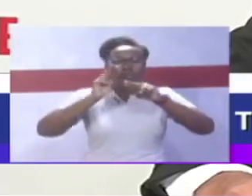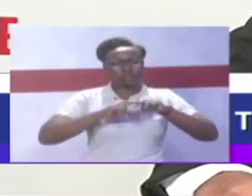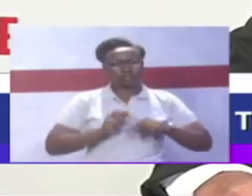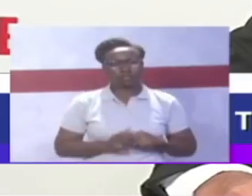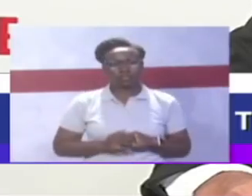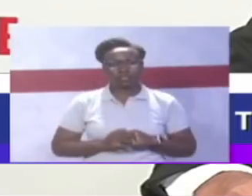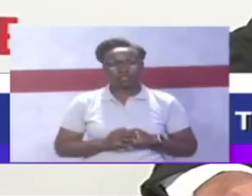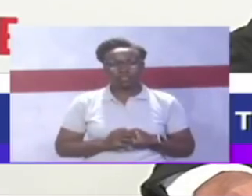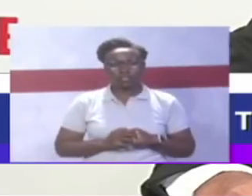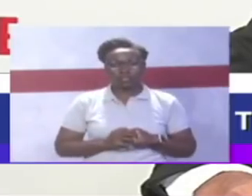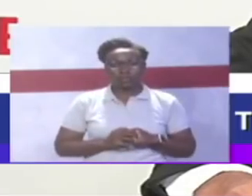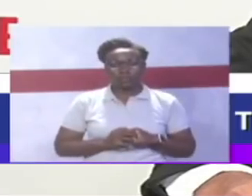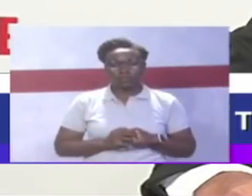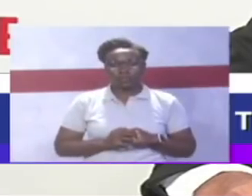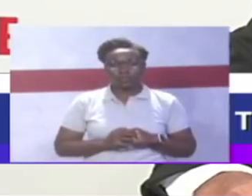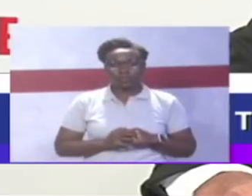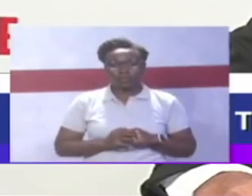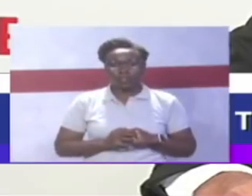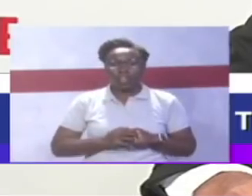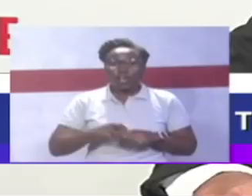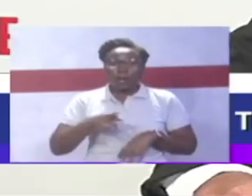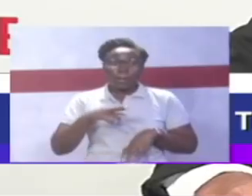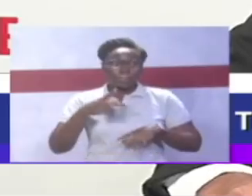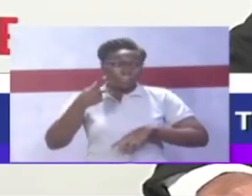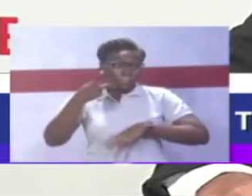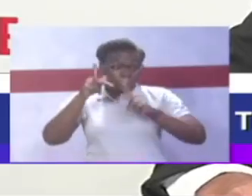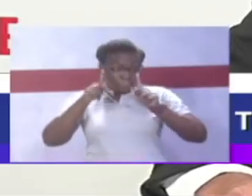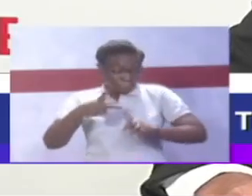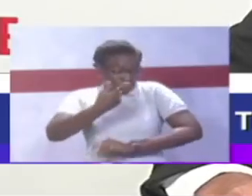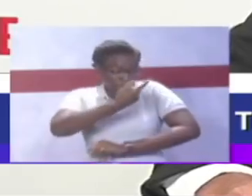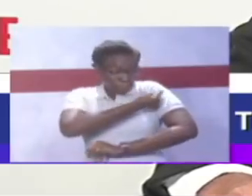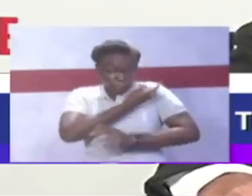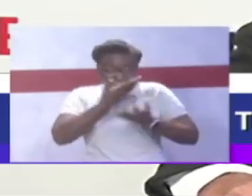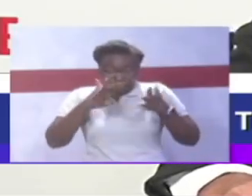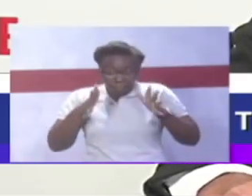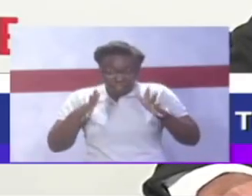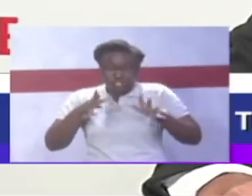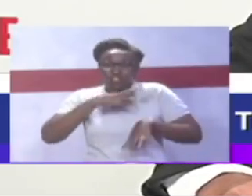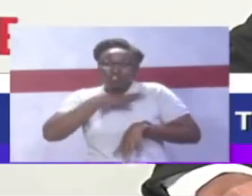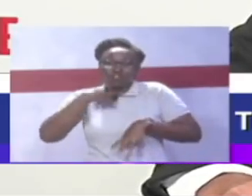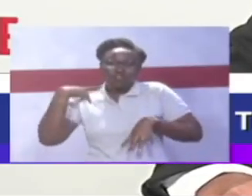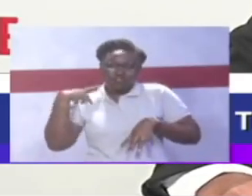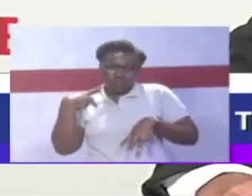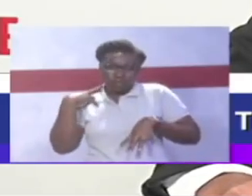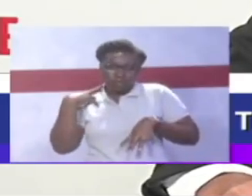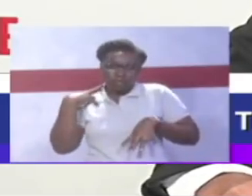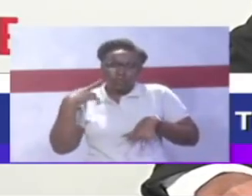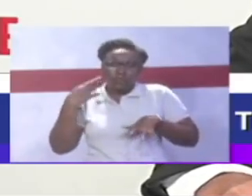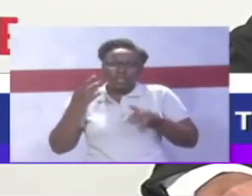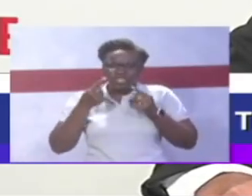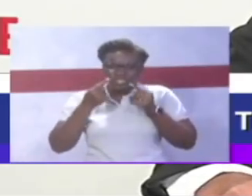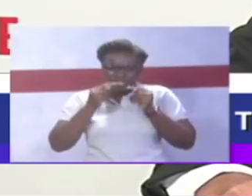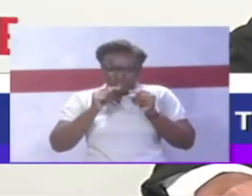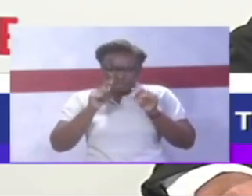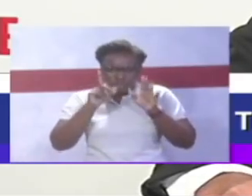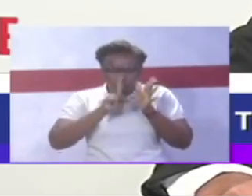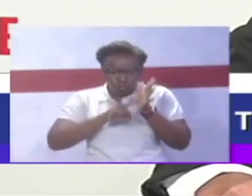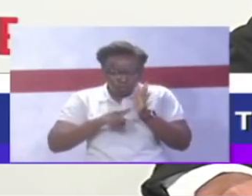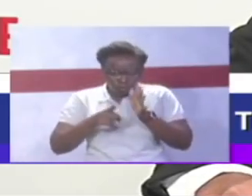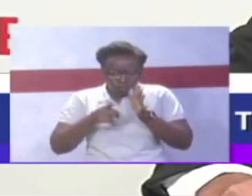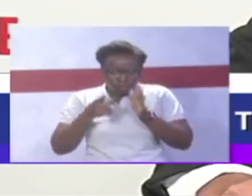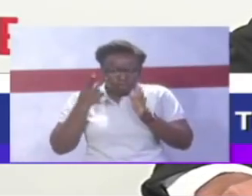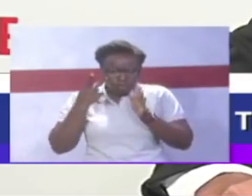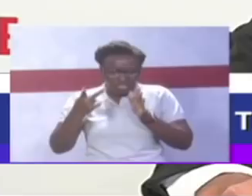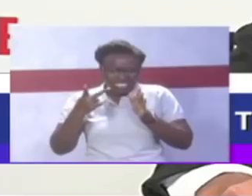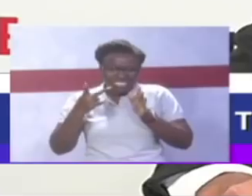our risk for a vaccinated person in Trinidad converting is 1 in 7,000. It's an extremely small